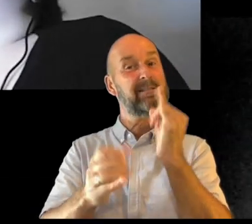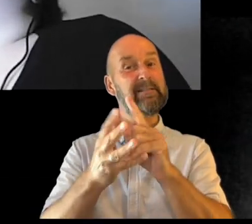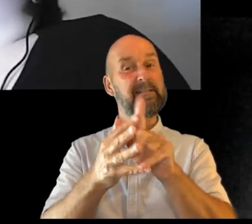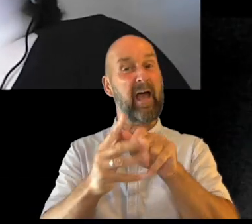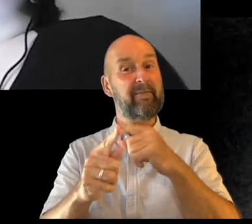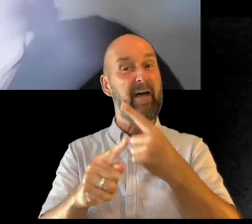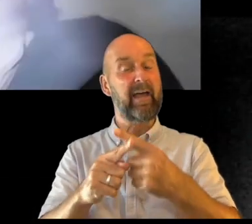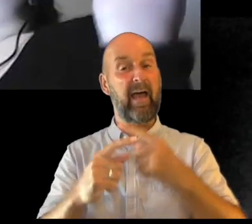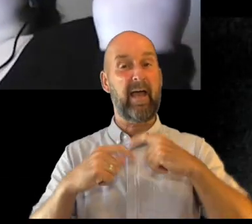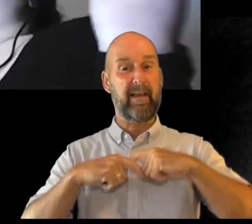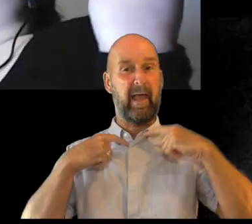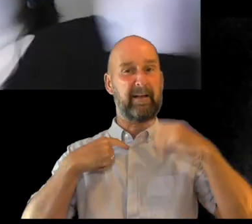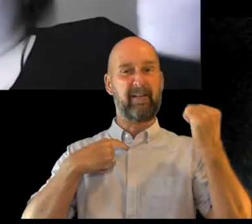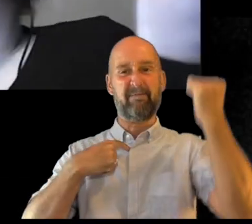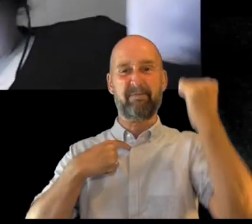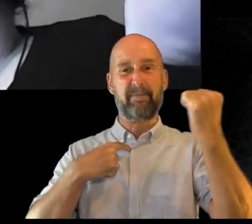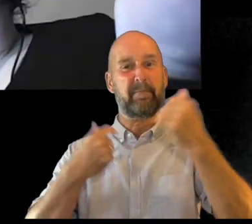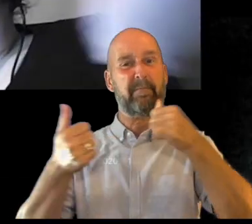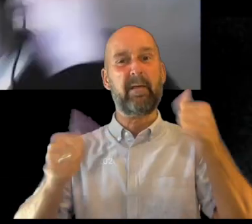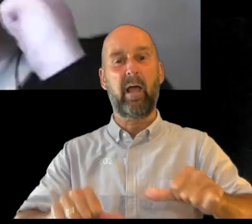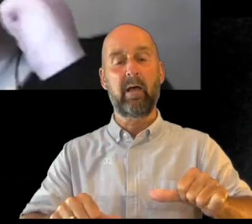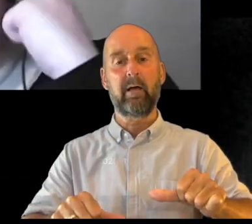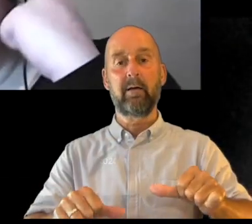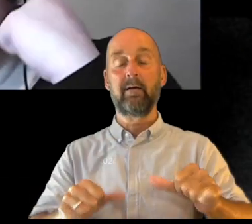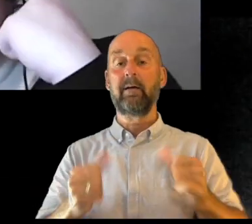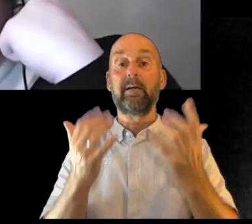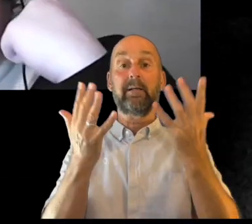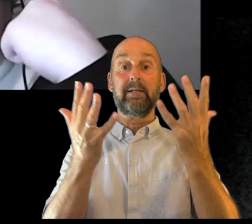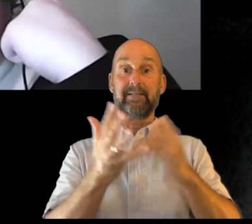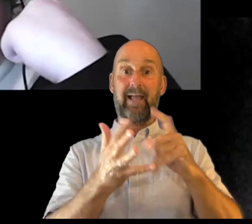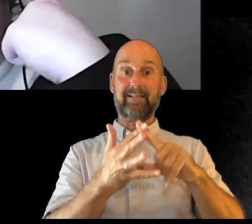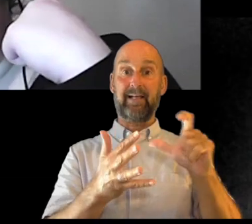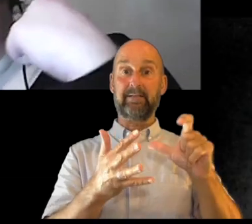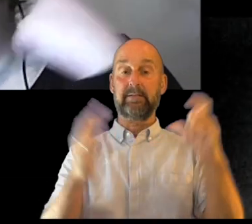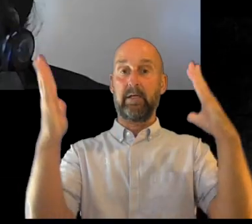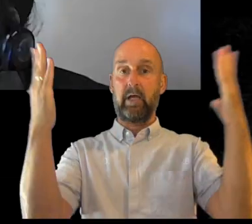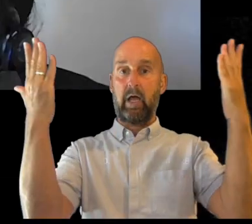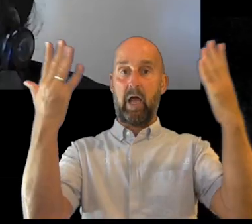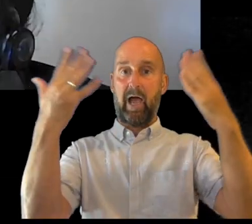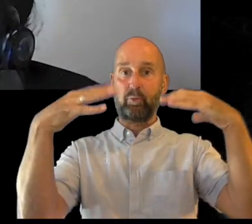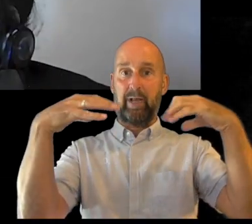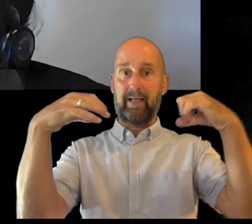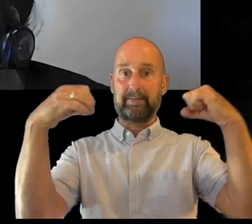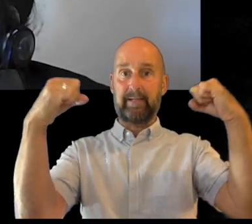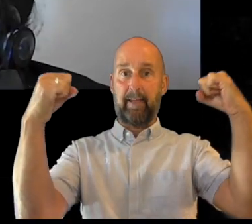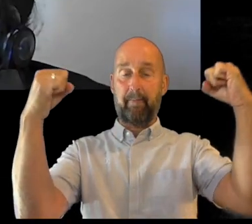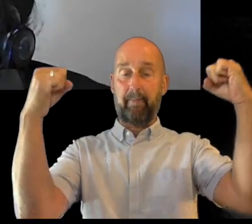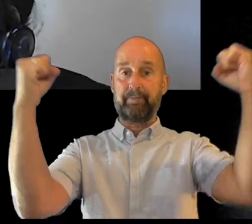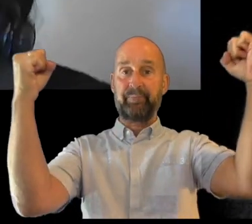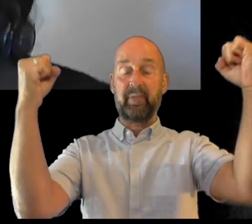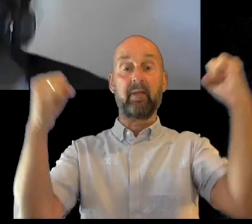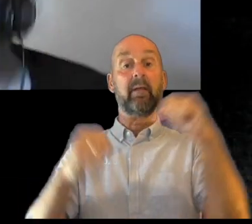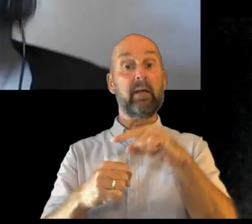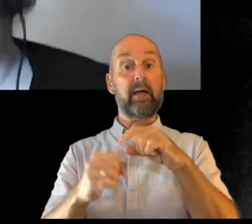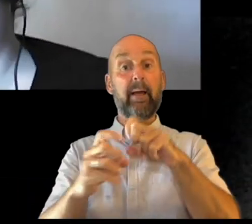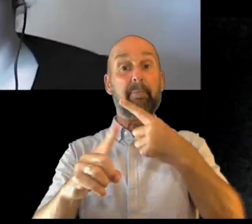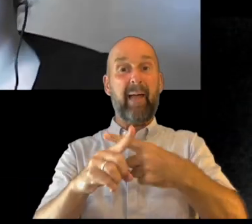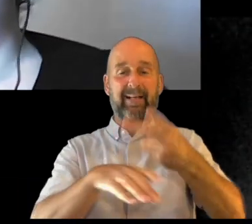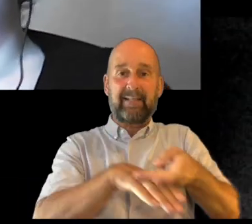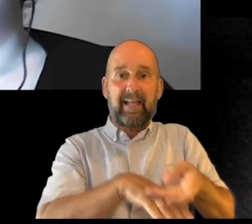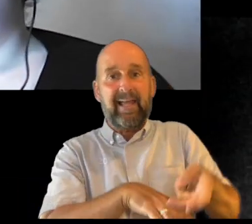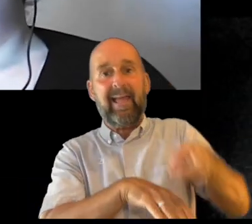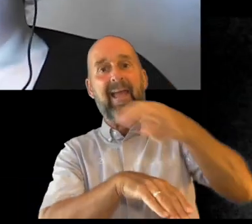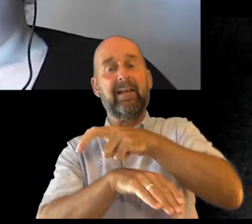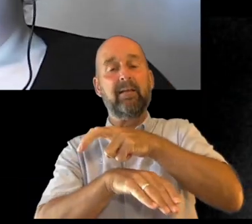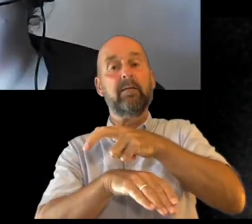necklace. Fuck yeah! 10 seconds, dim house lights. Bex scrambles out of the bin, dropping